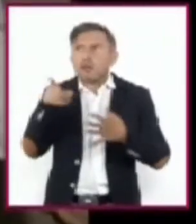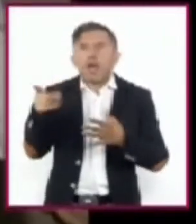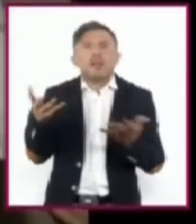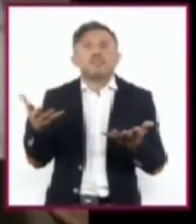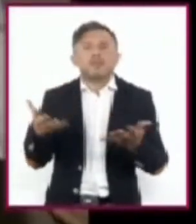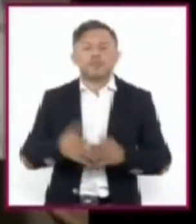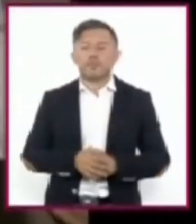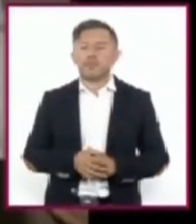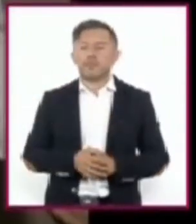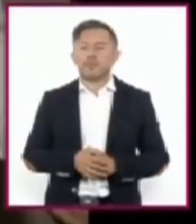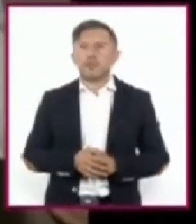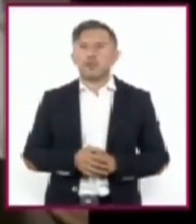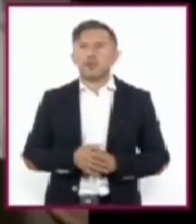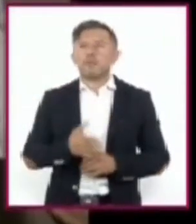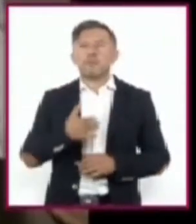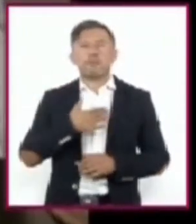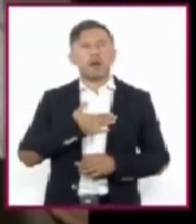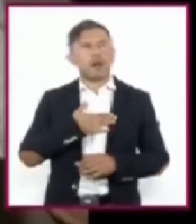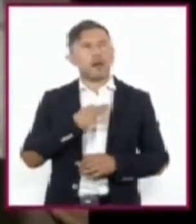Where is my map?